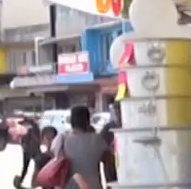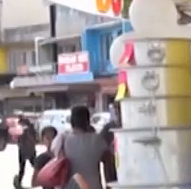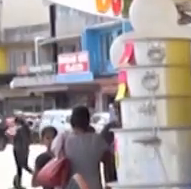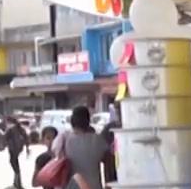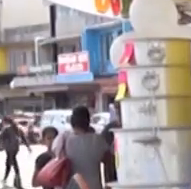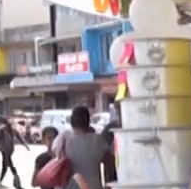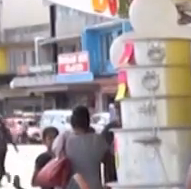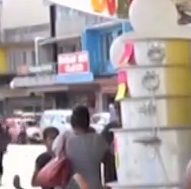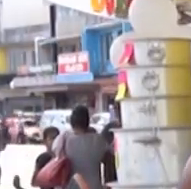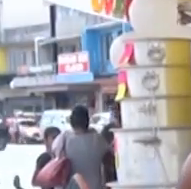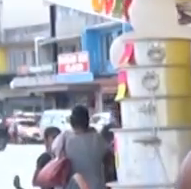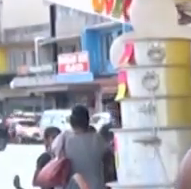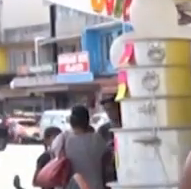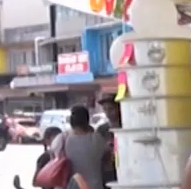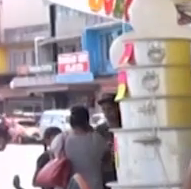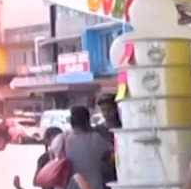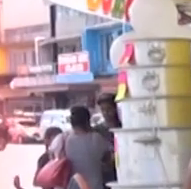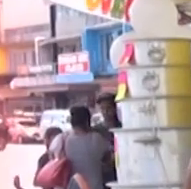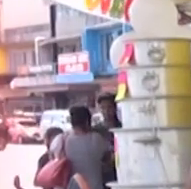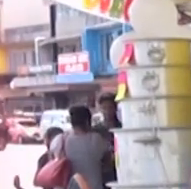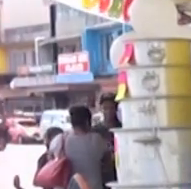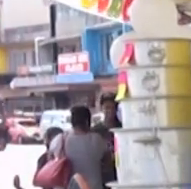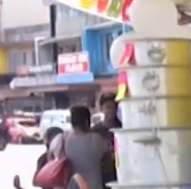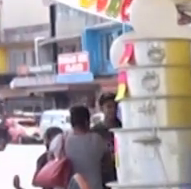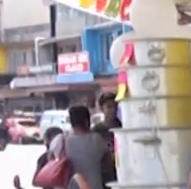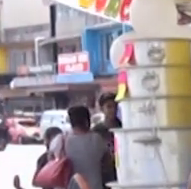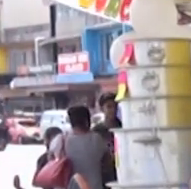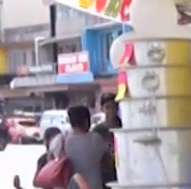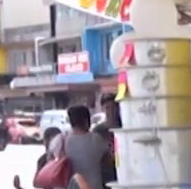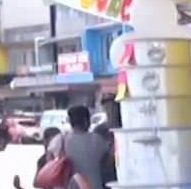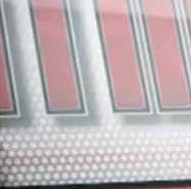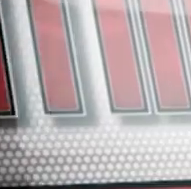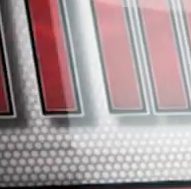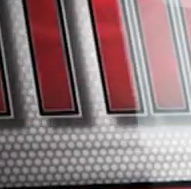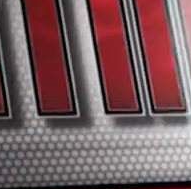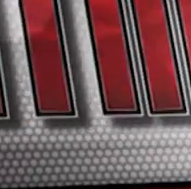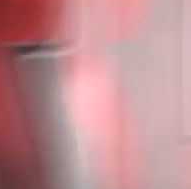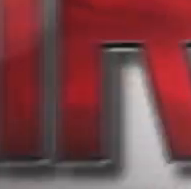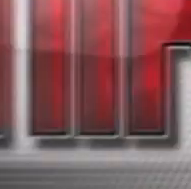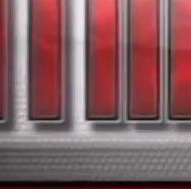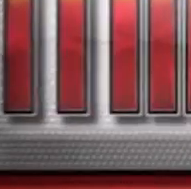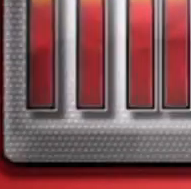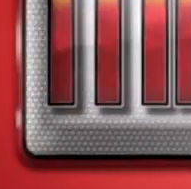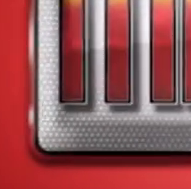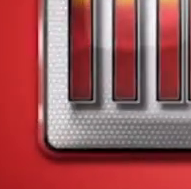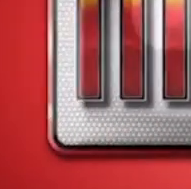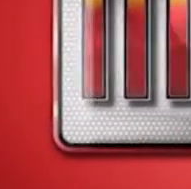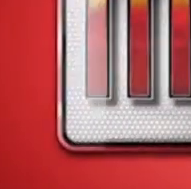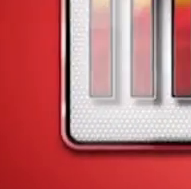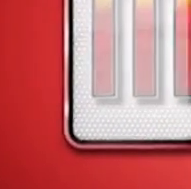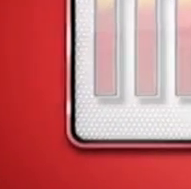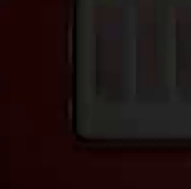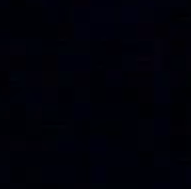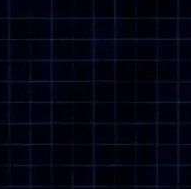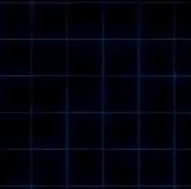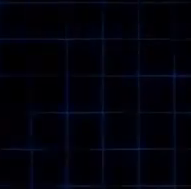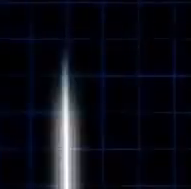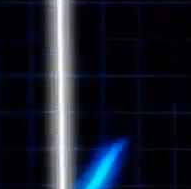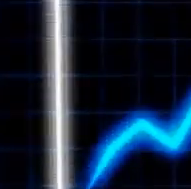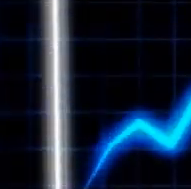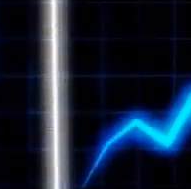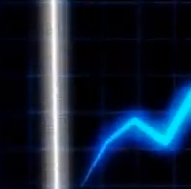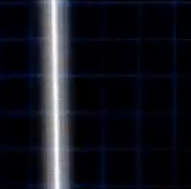My name is Neha and I'm from Karavi, and Mirchi FM, it's hot. Mirchi FM, it's hot.